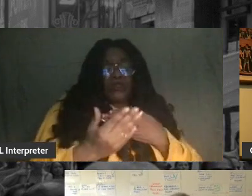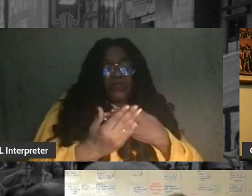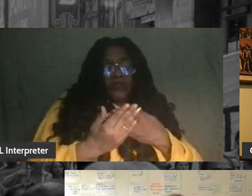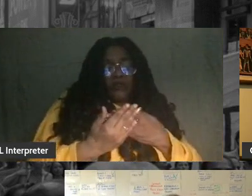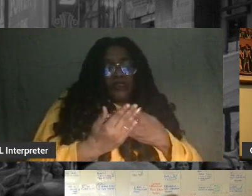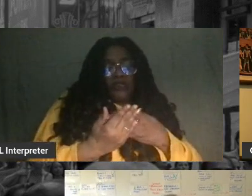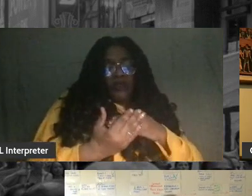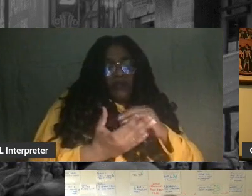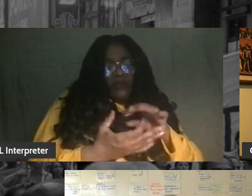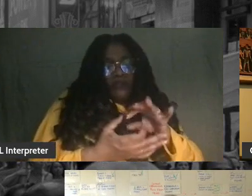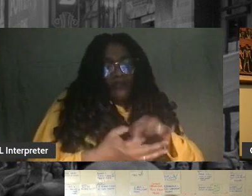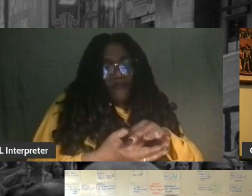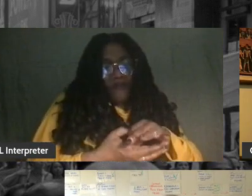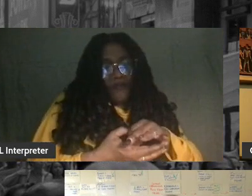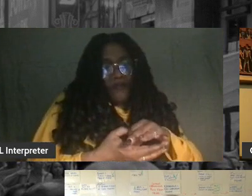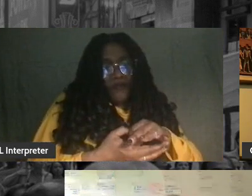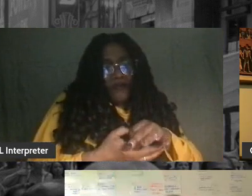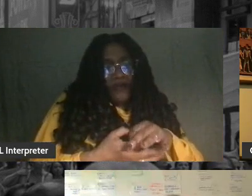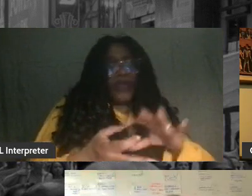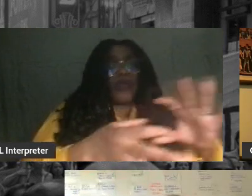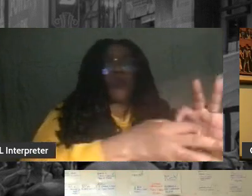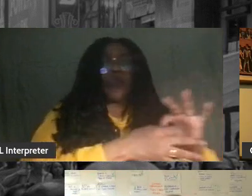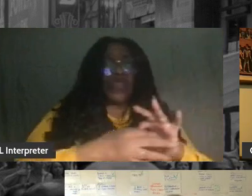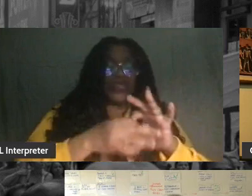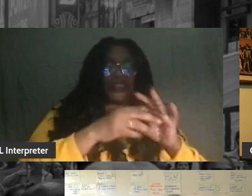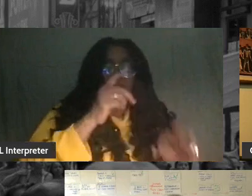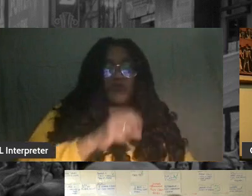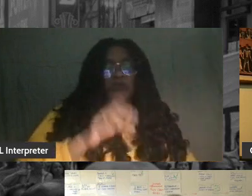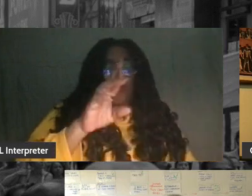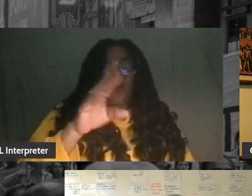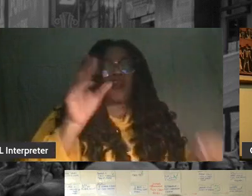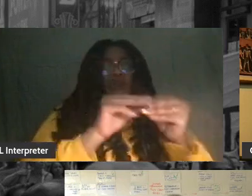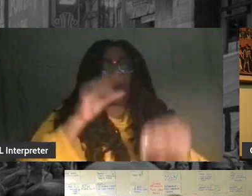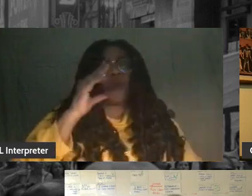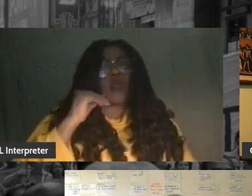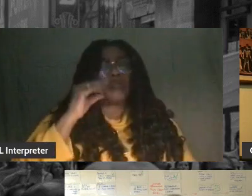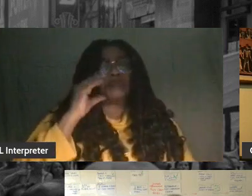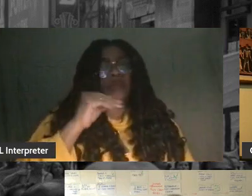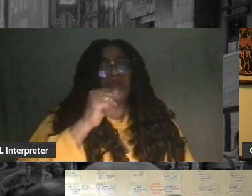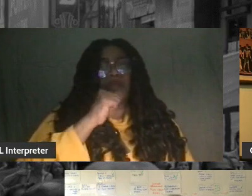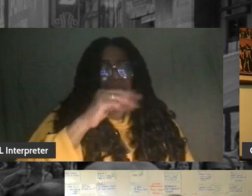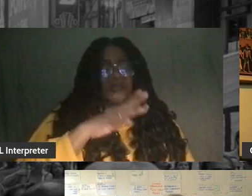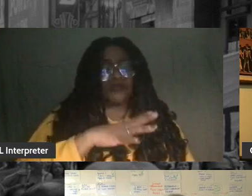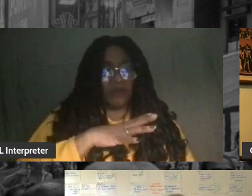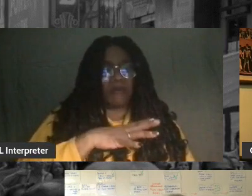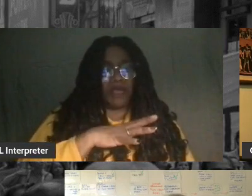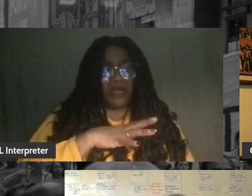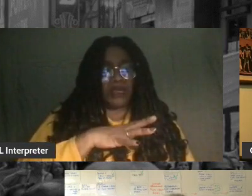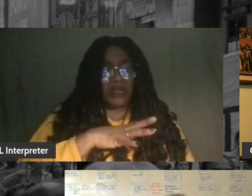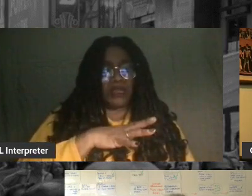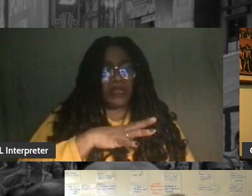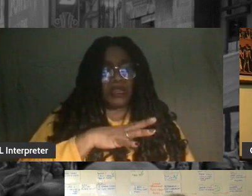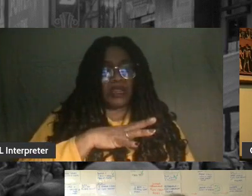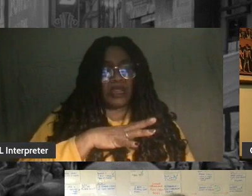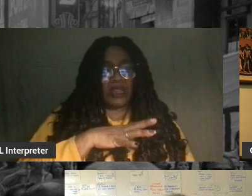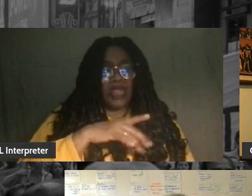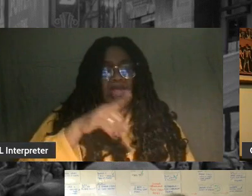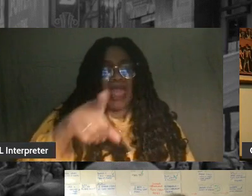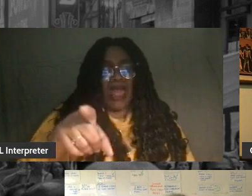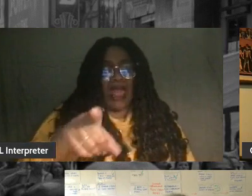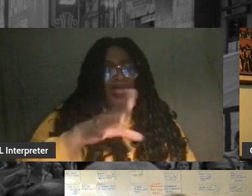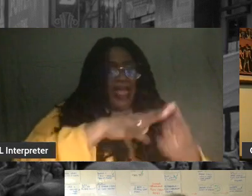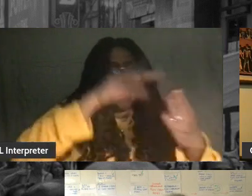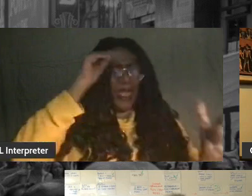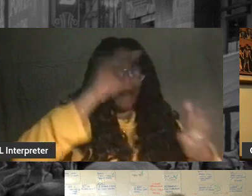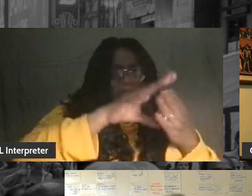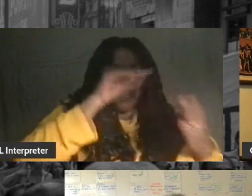They want the relationships with older, more experienced women. And I'm learning more from them